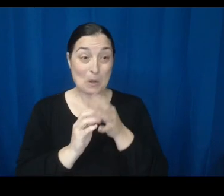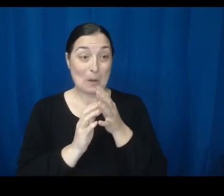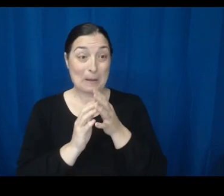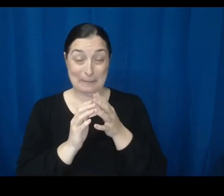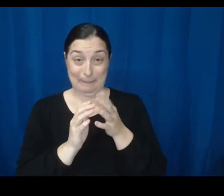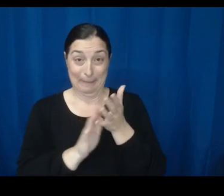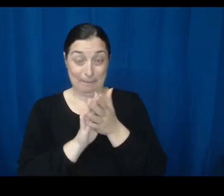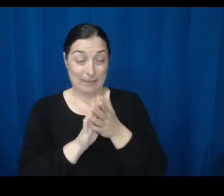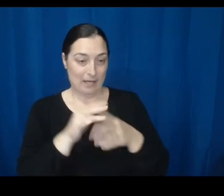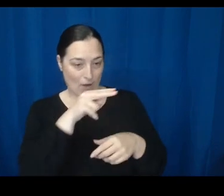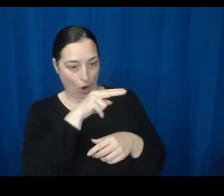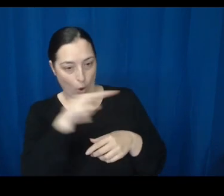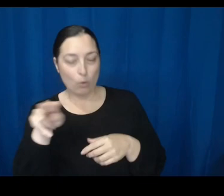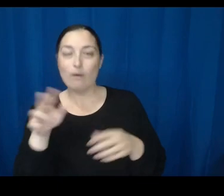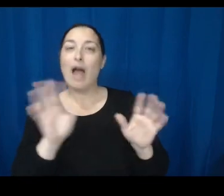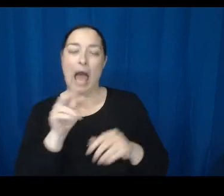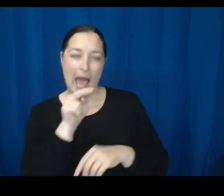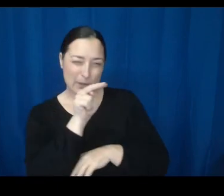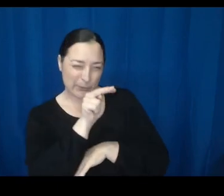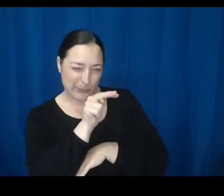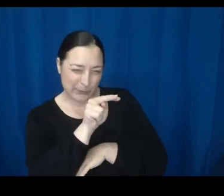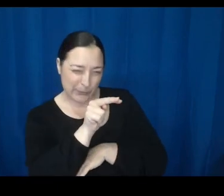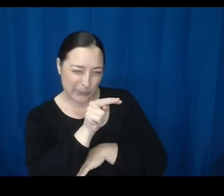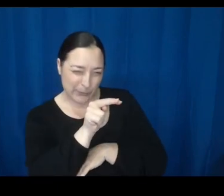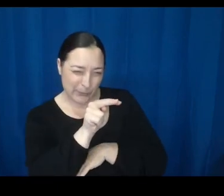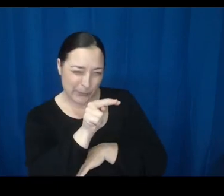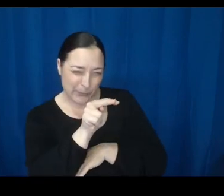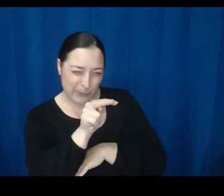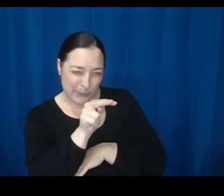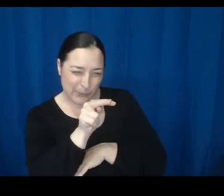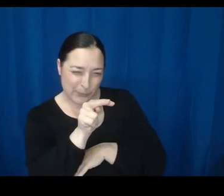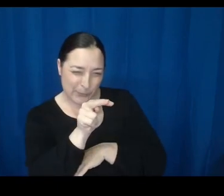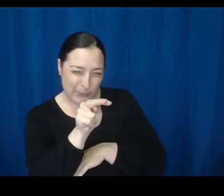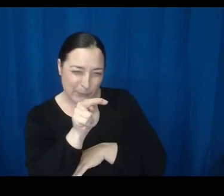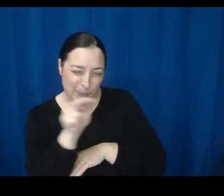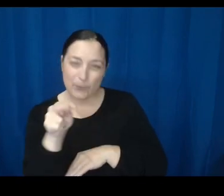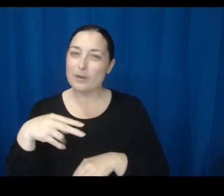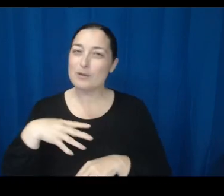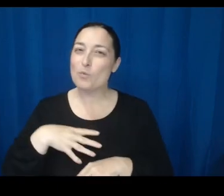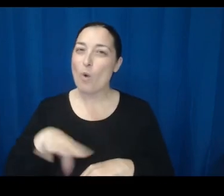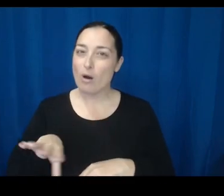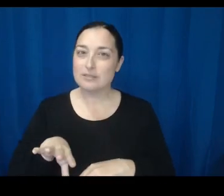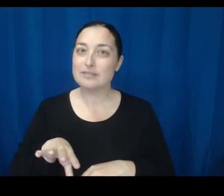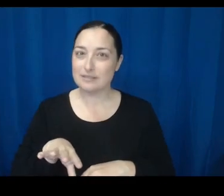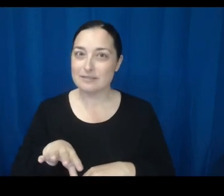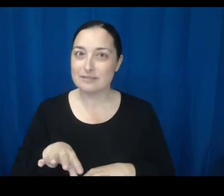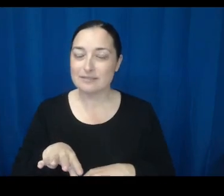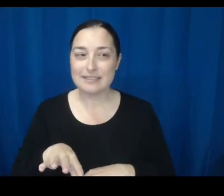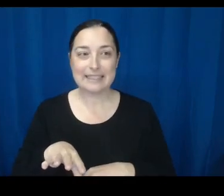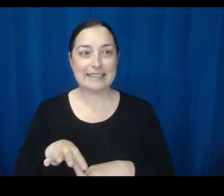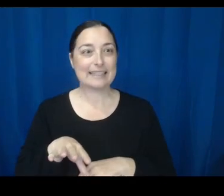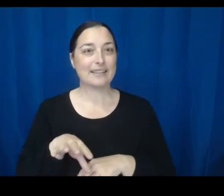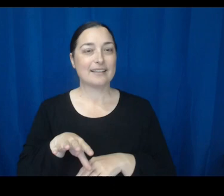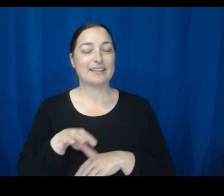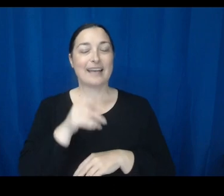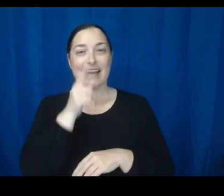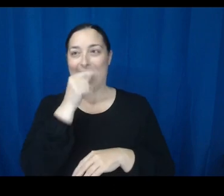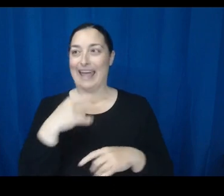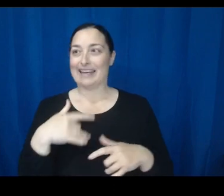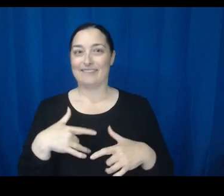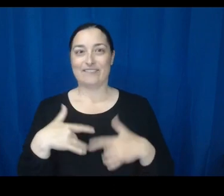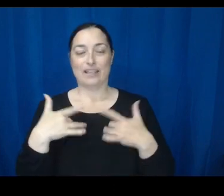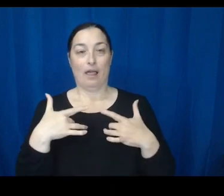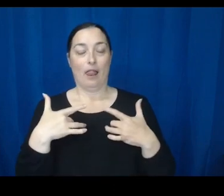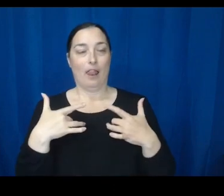centimeters along the edge. You could be quite impulsive too in terms of the way the edge